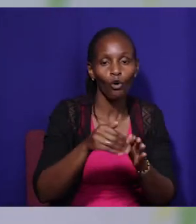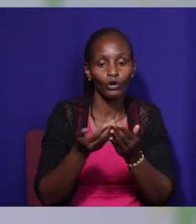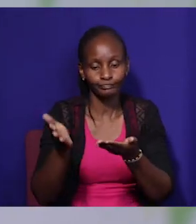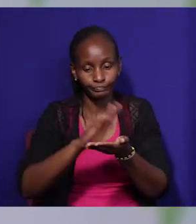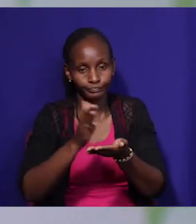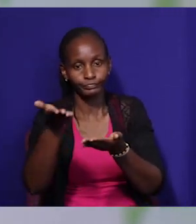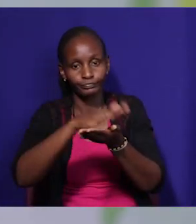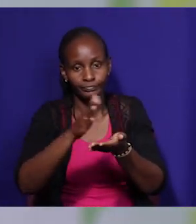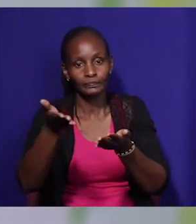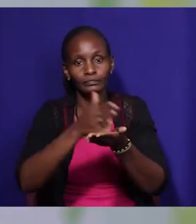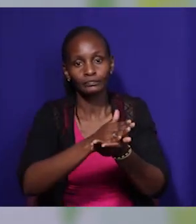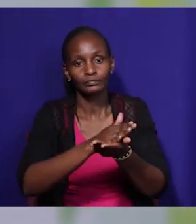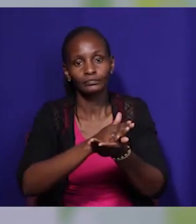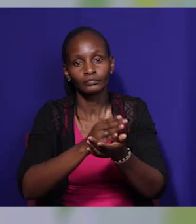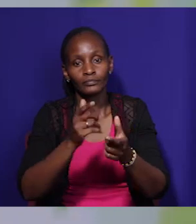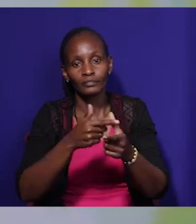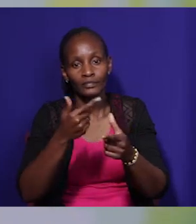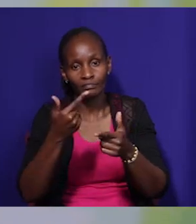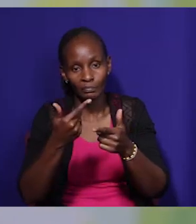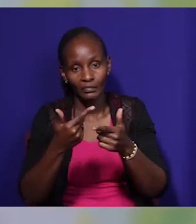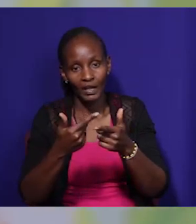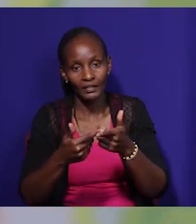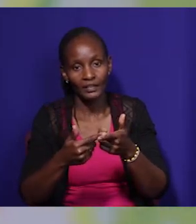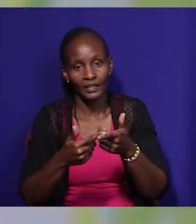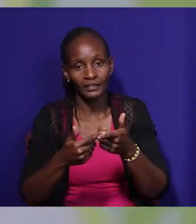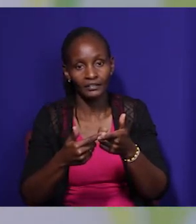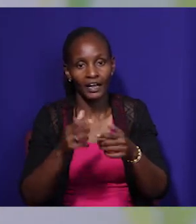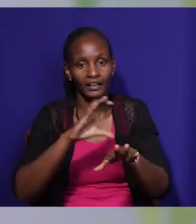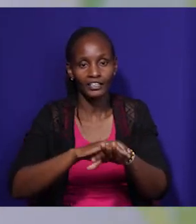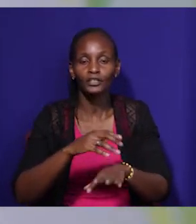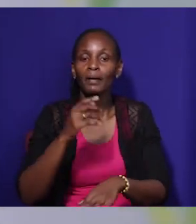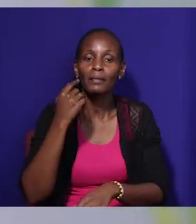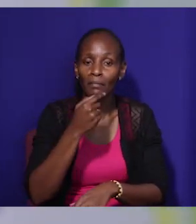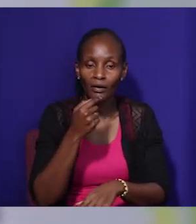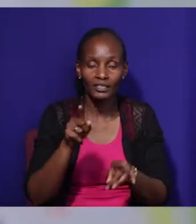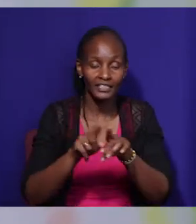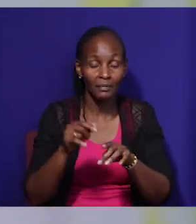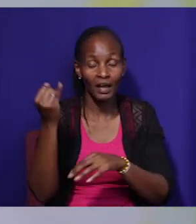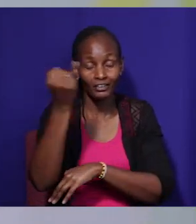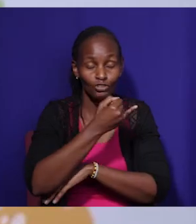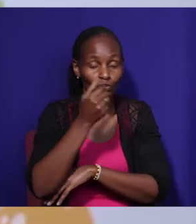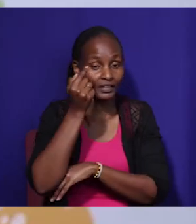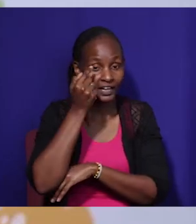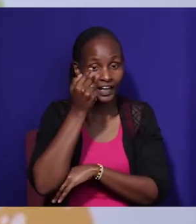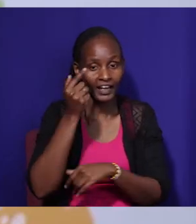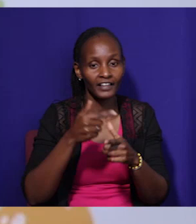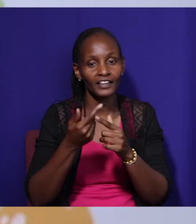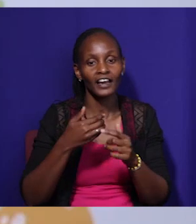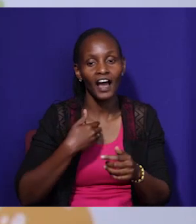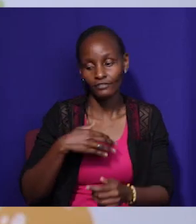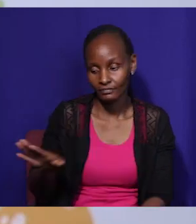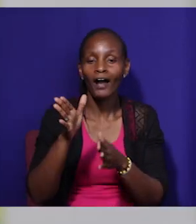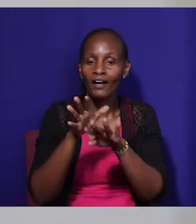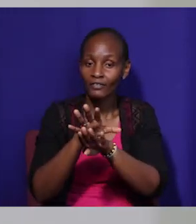folded inside. This is the part I cut in. I got my mouth, I drew the eye, and I have my tail